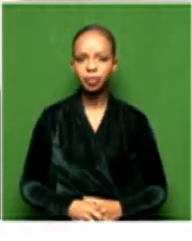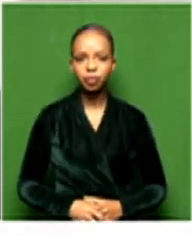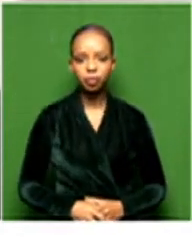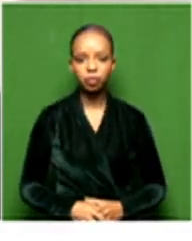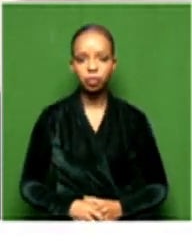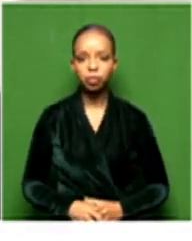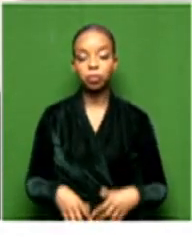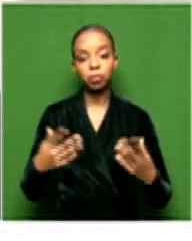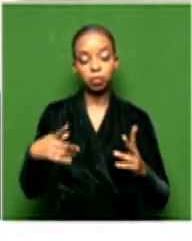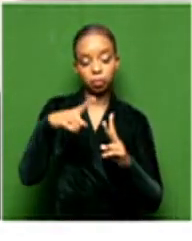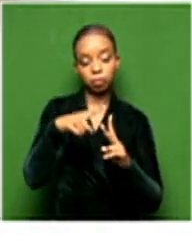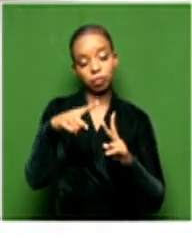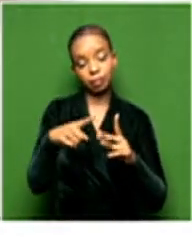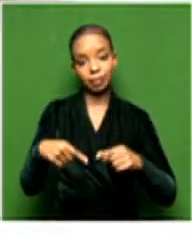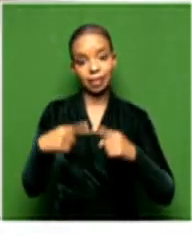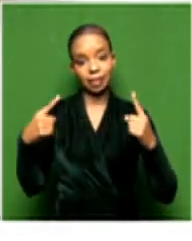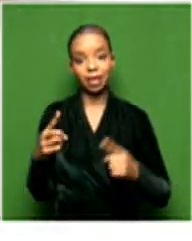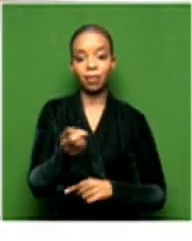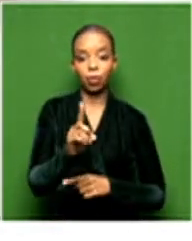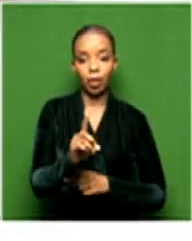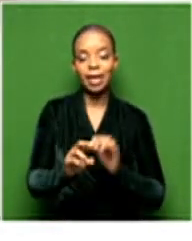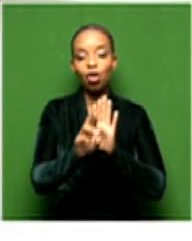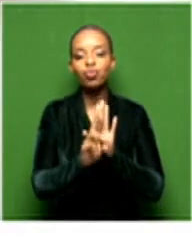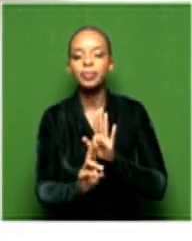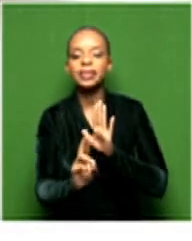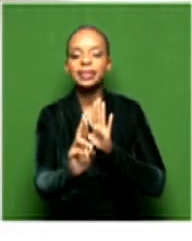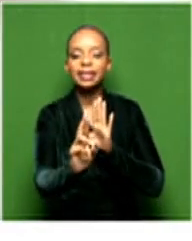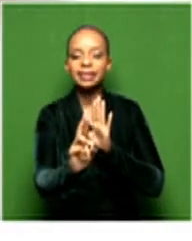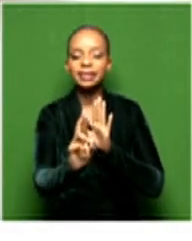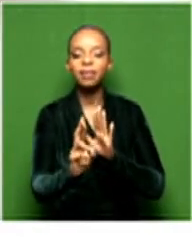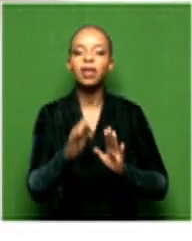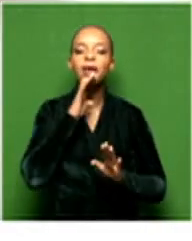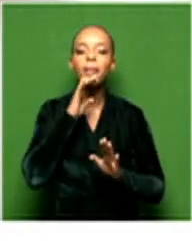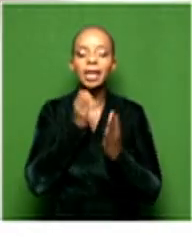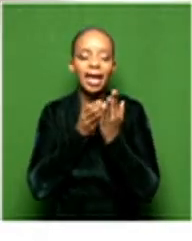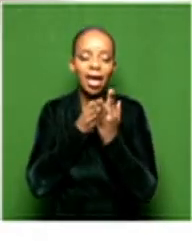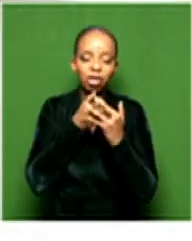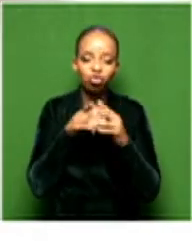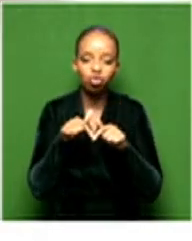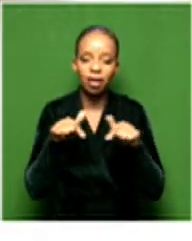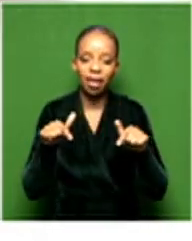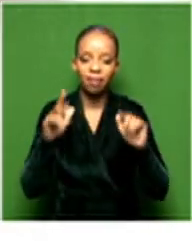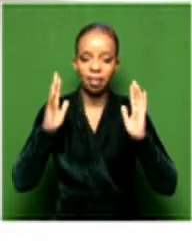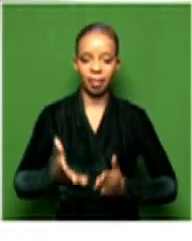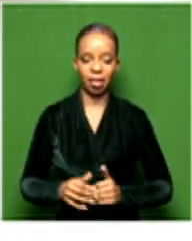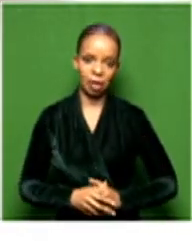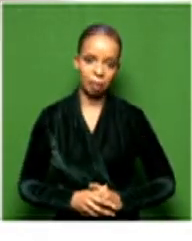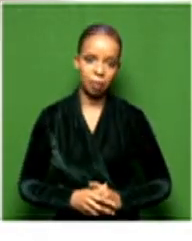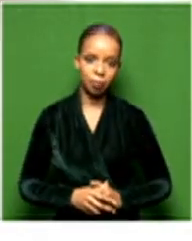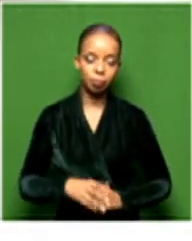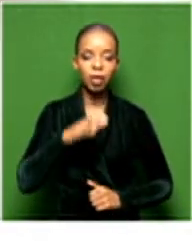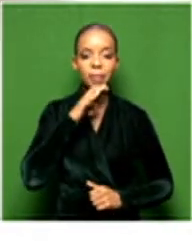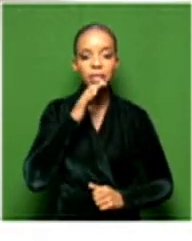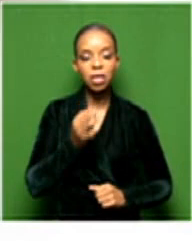The difference between the two is that a representative would be more entry-level position where you do that in addition to your